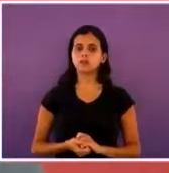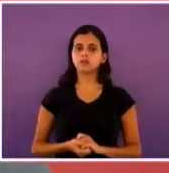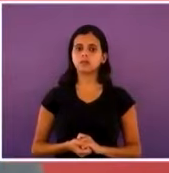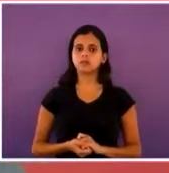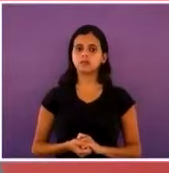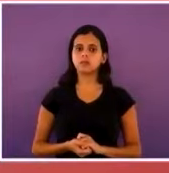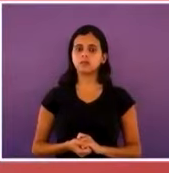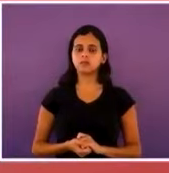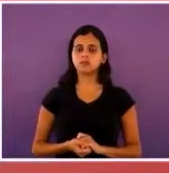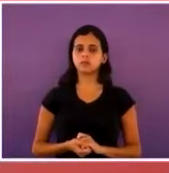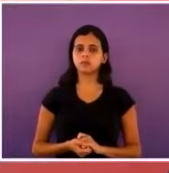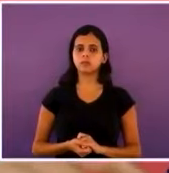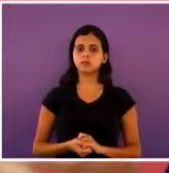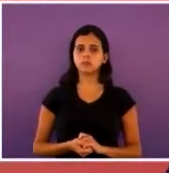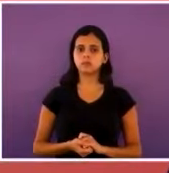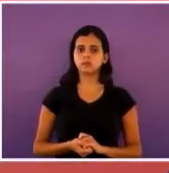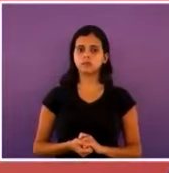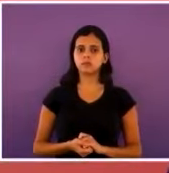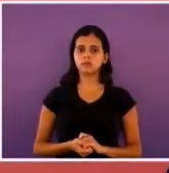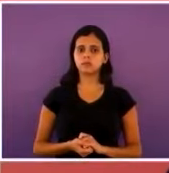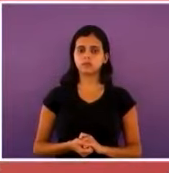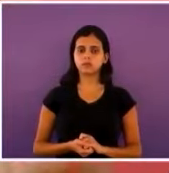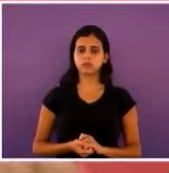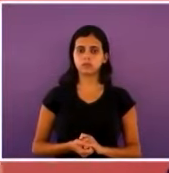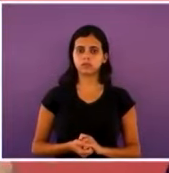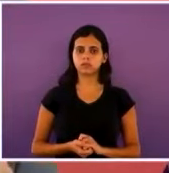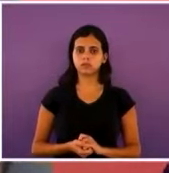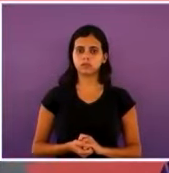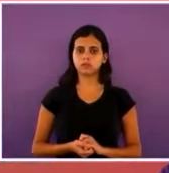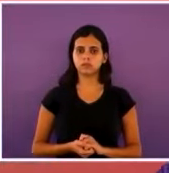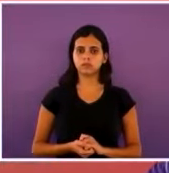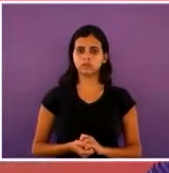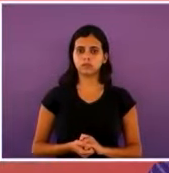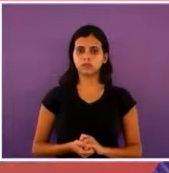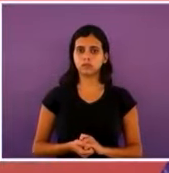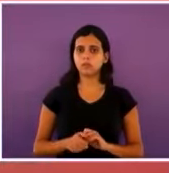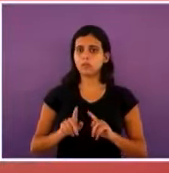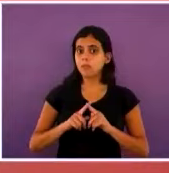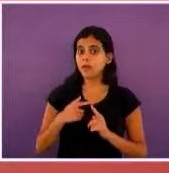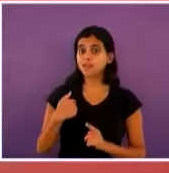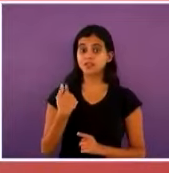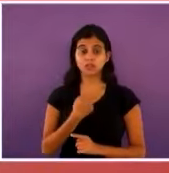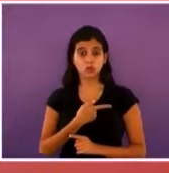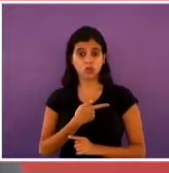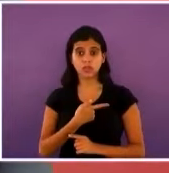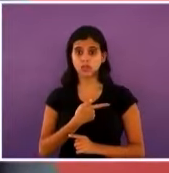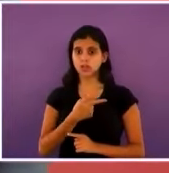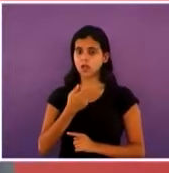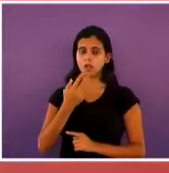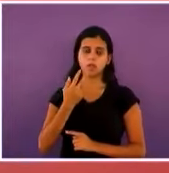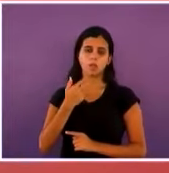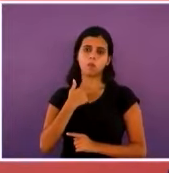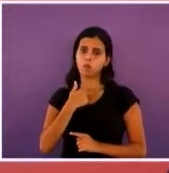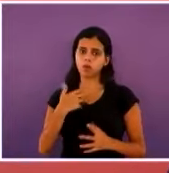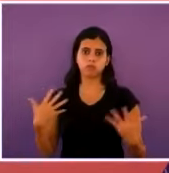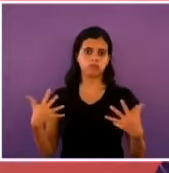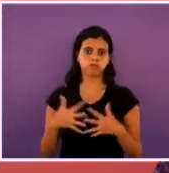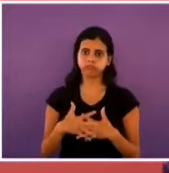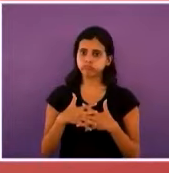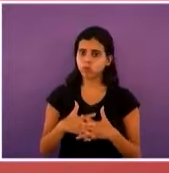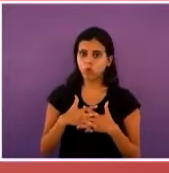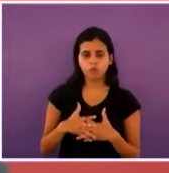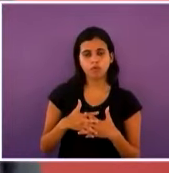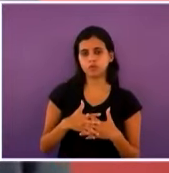applying what we believe he's saying to what he's saying actually. E nós não devemos confundir aquilo que ele